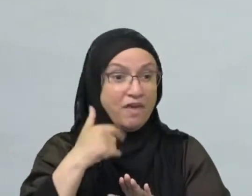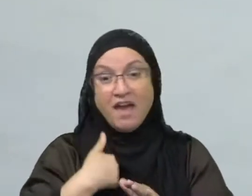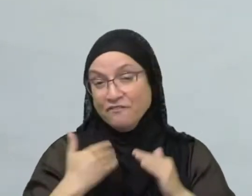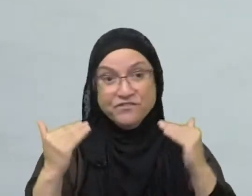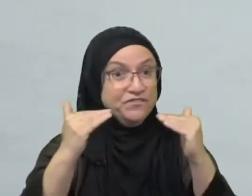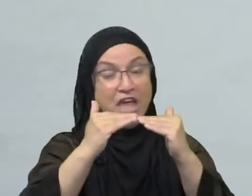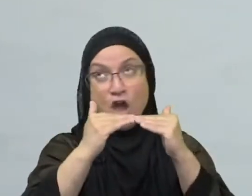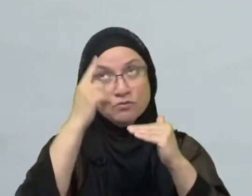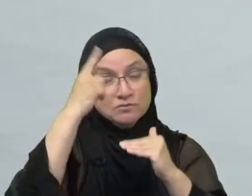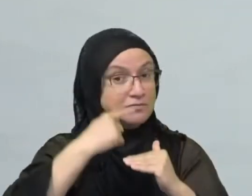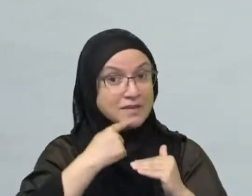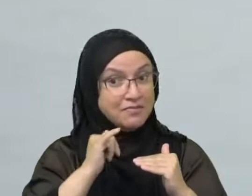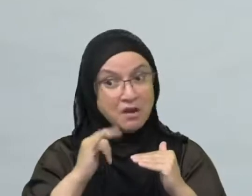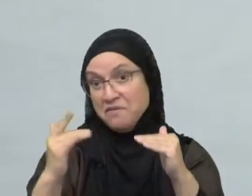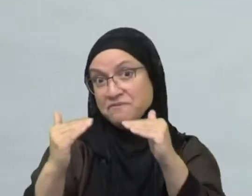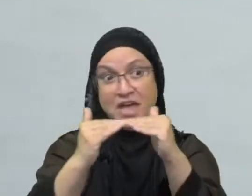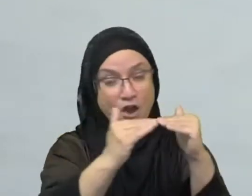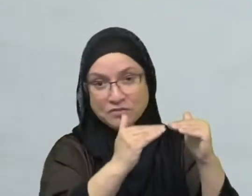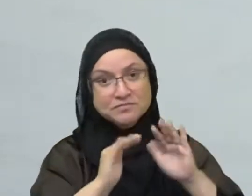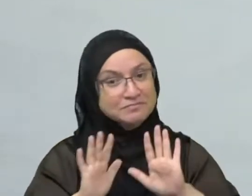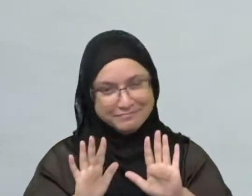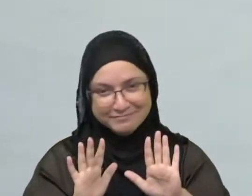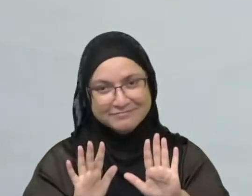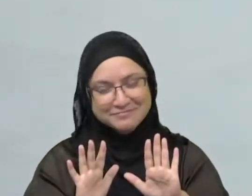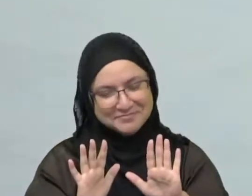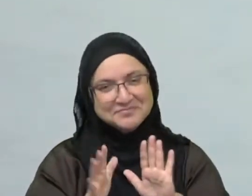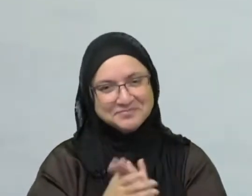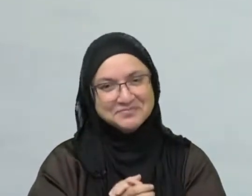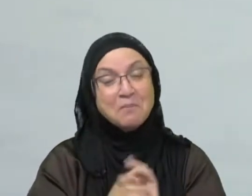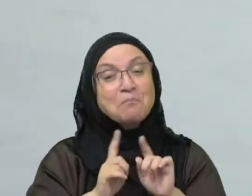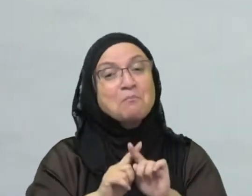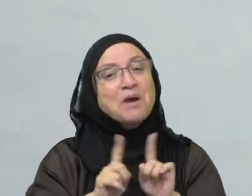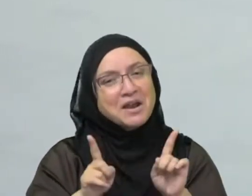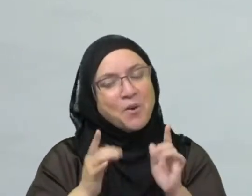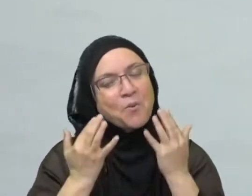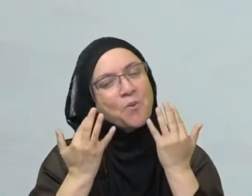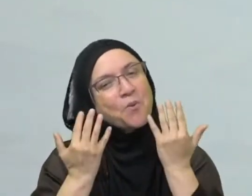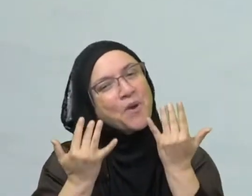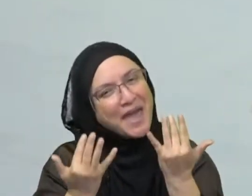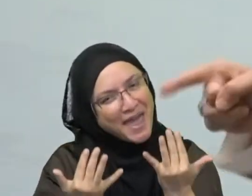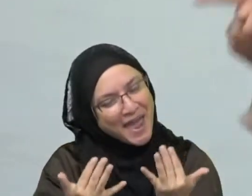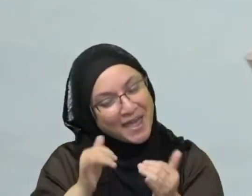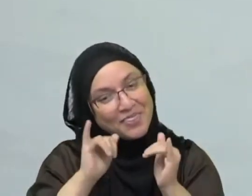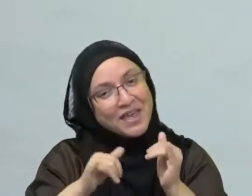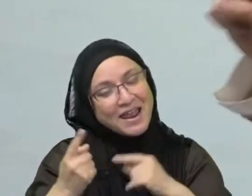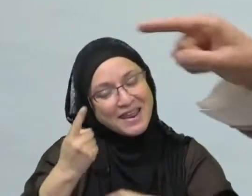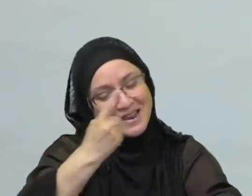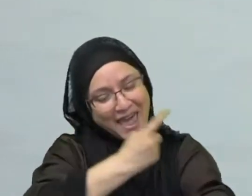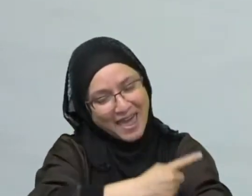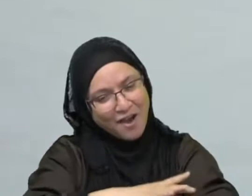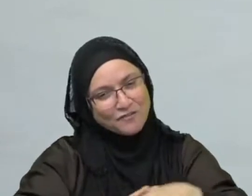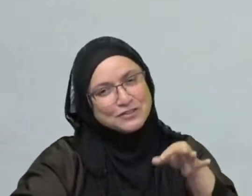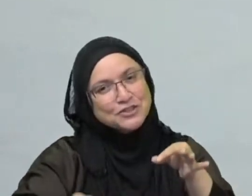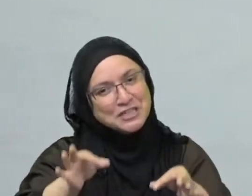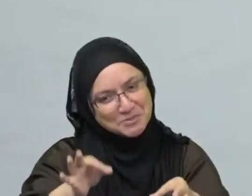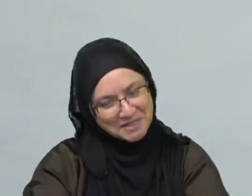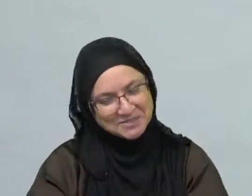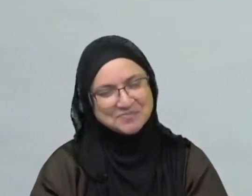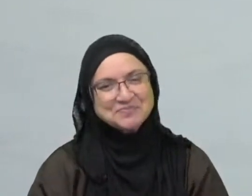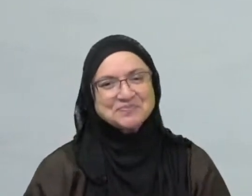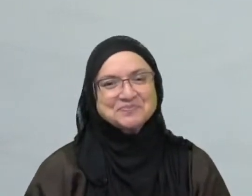Payback, right? I'm going to see that tyrant on the day of judgment, and I know the day of judgment is there. And that tyrant will face their